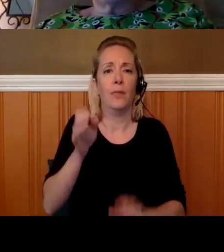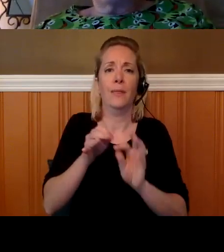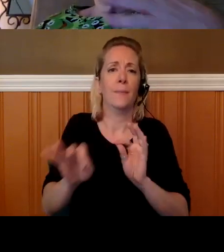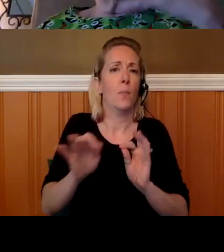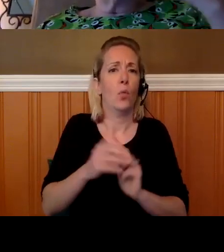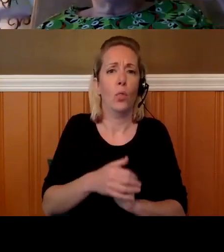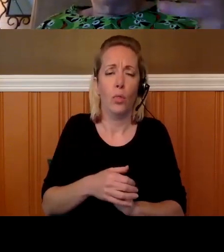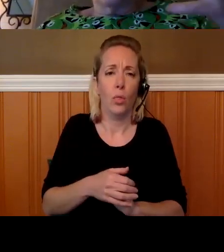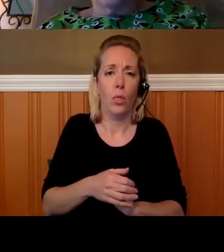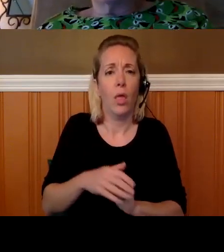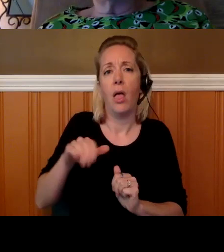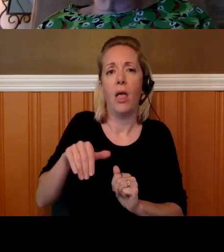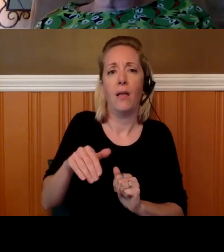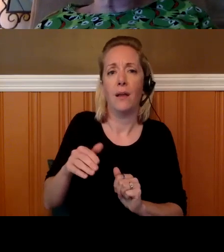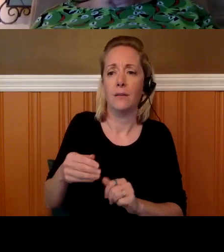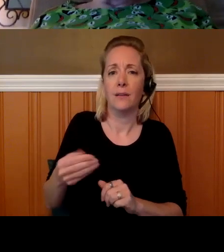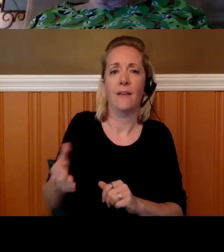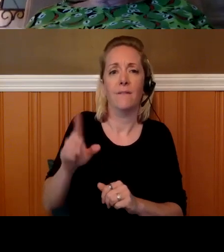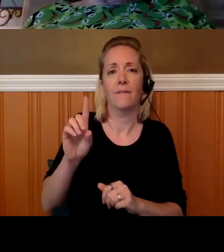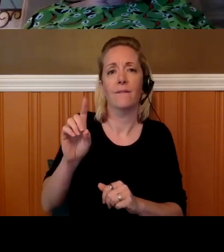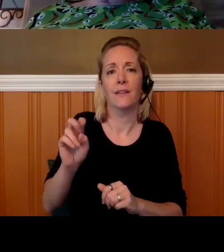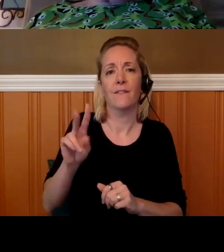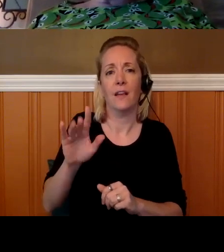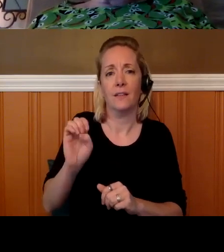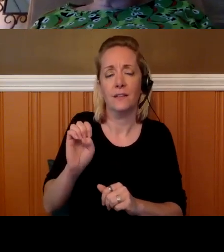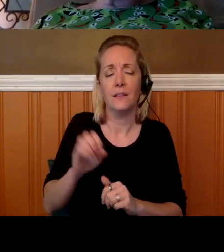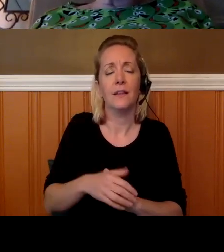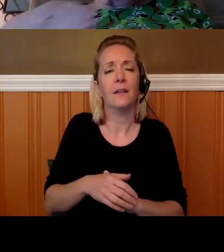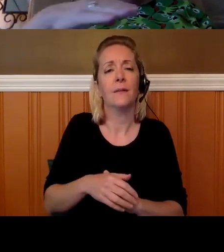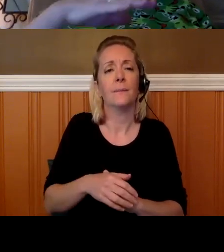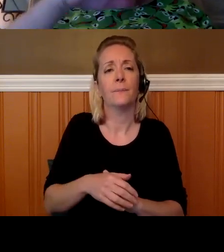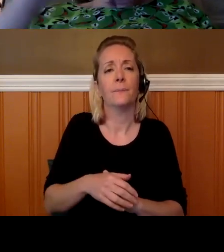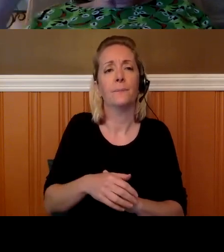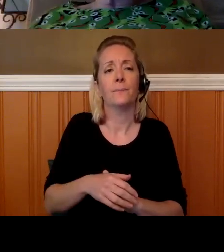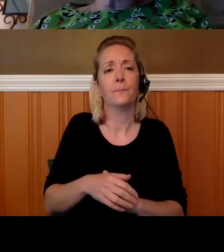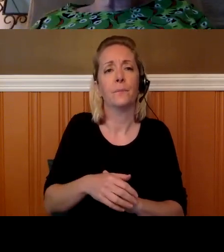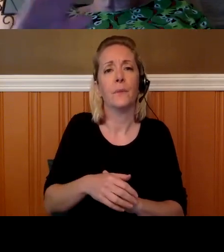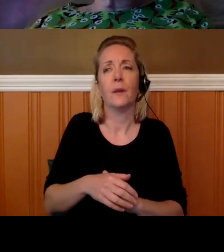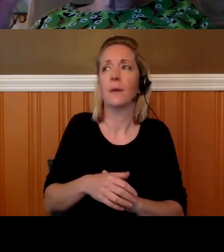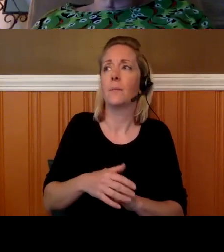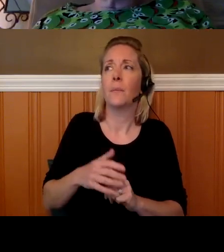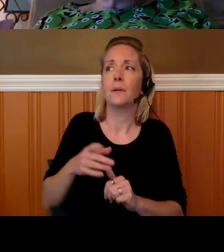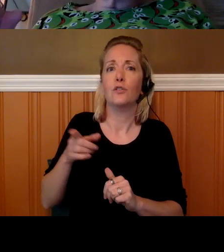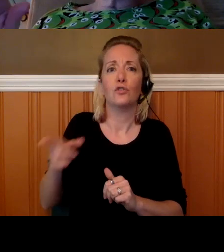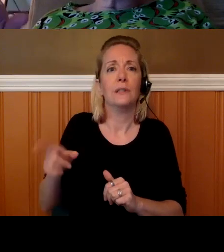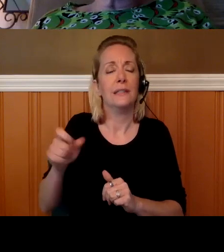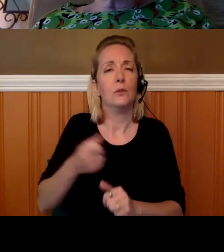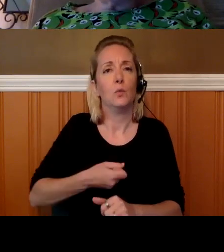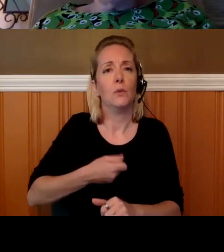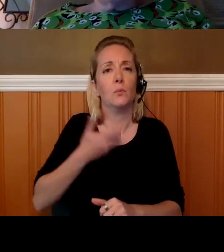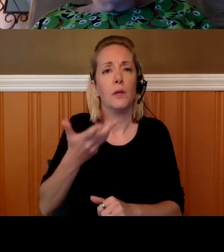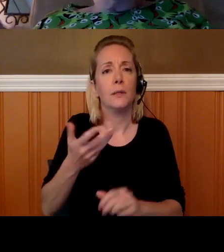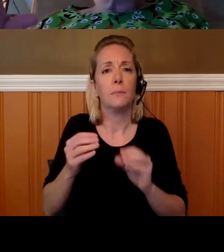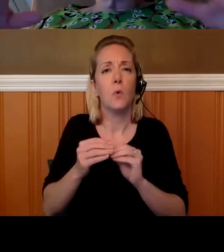prior to a device. And but there was so much more that she needed to say. So